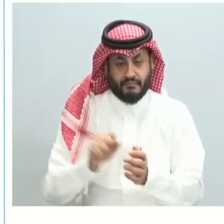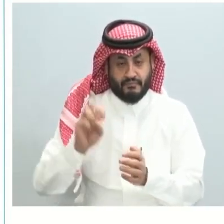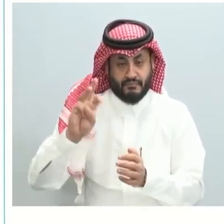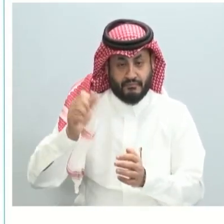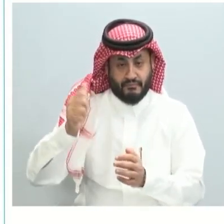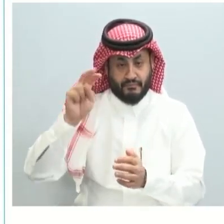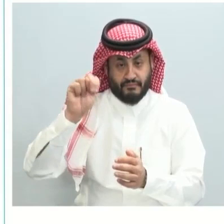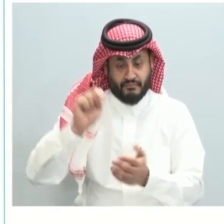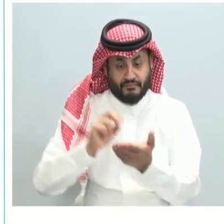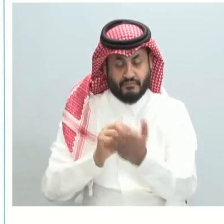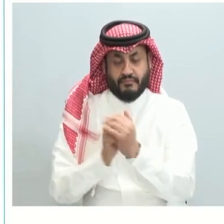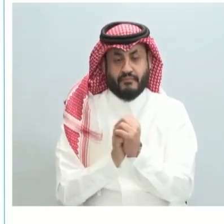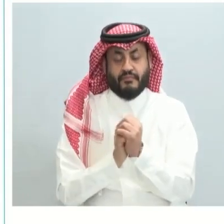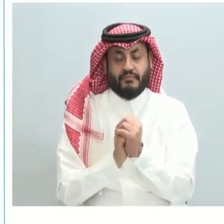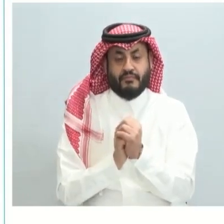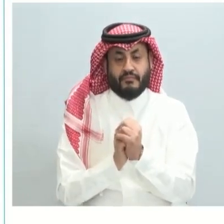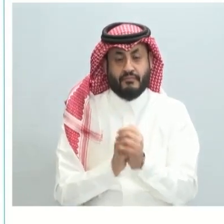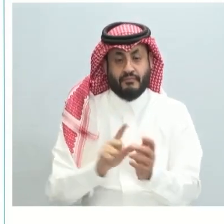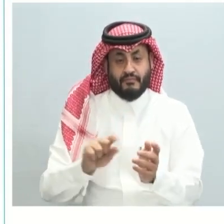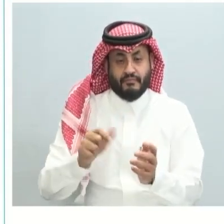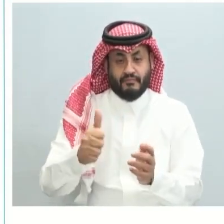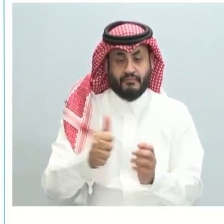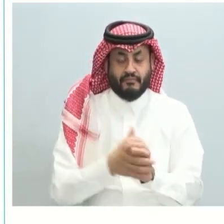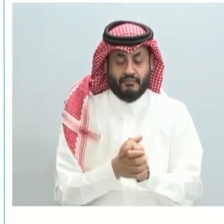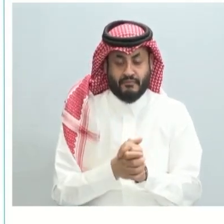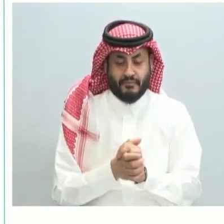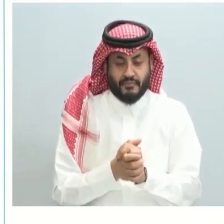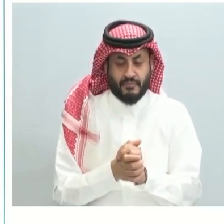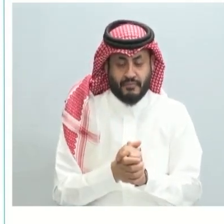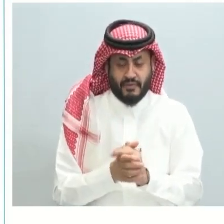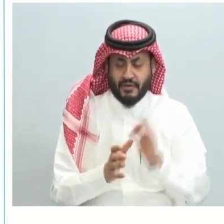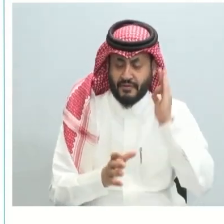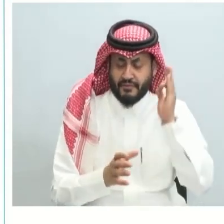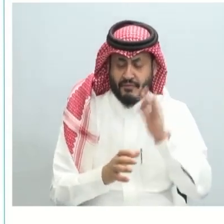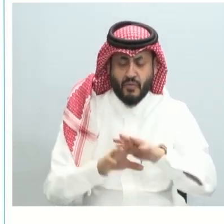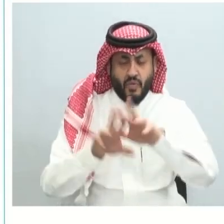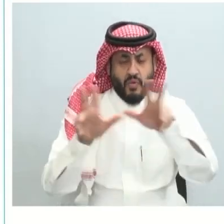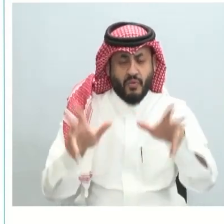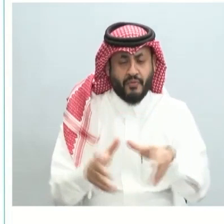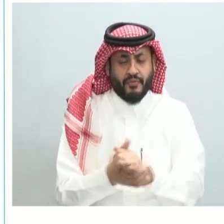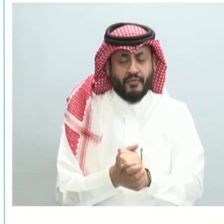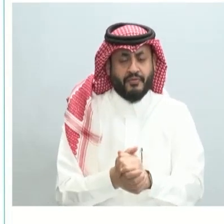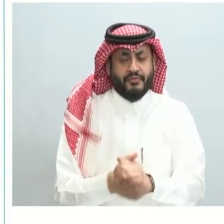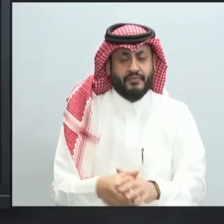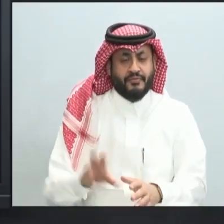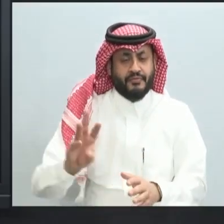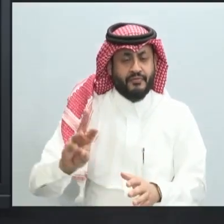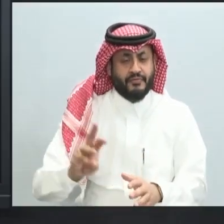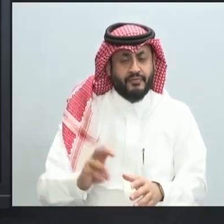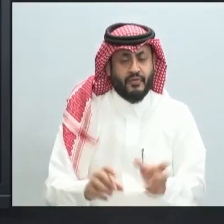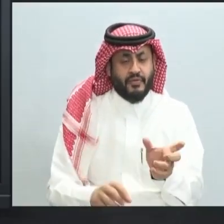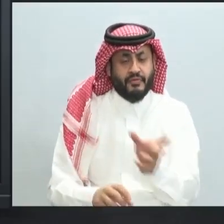swan. Very good. So here you go. We have listened to all of these six